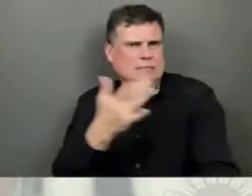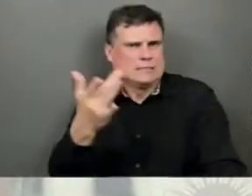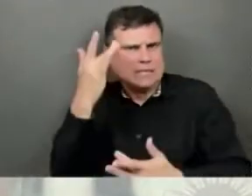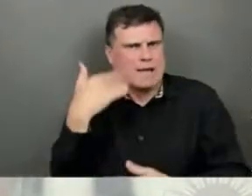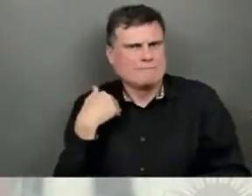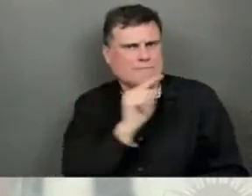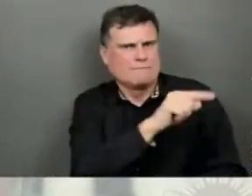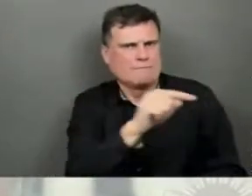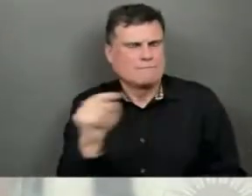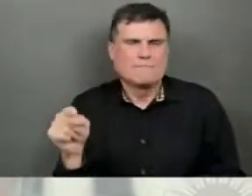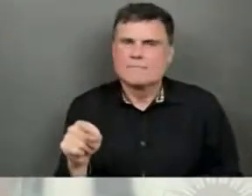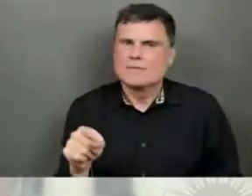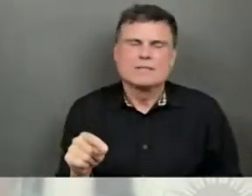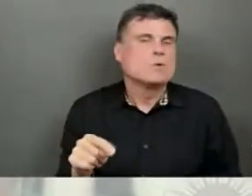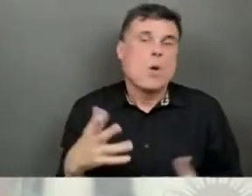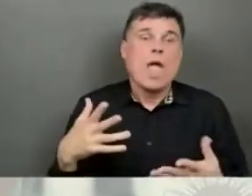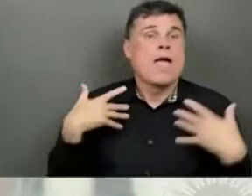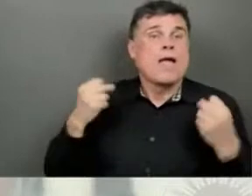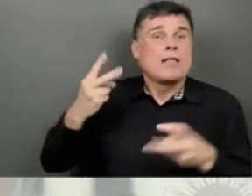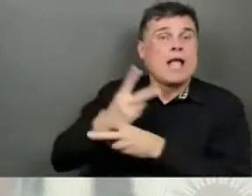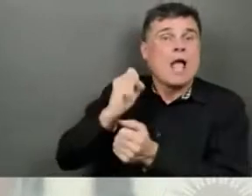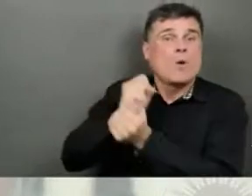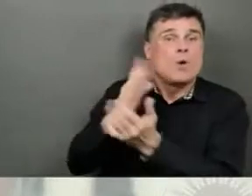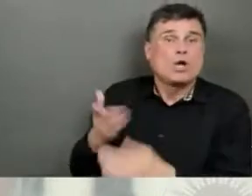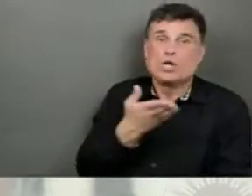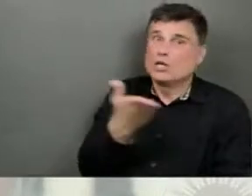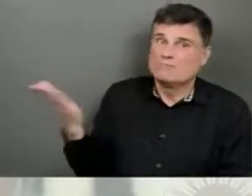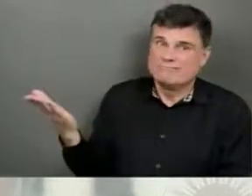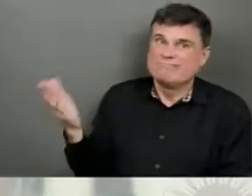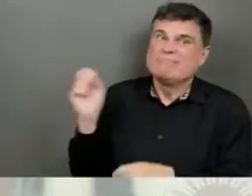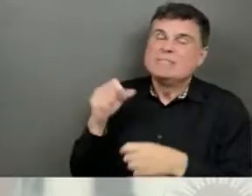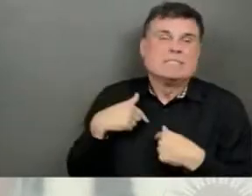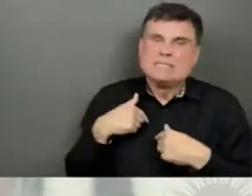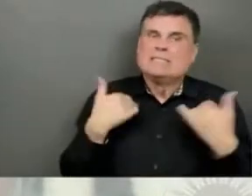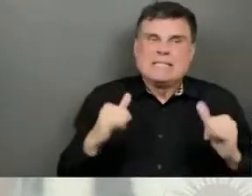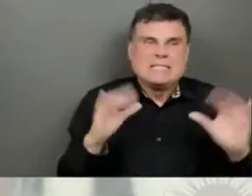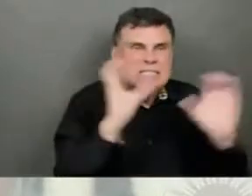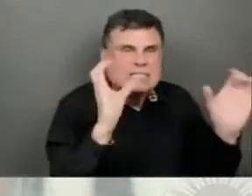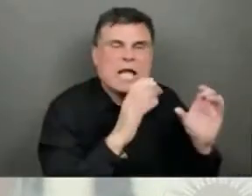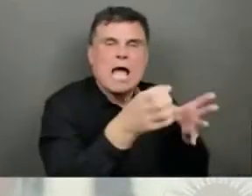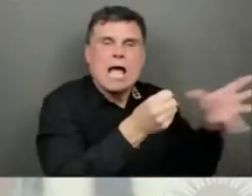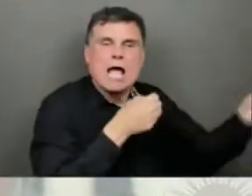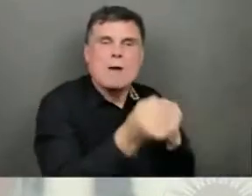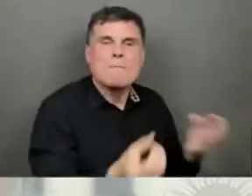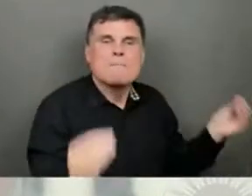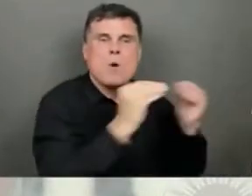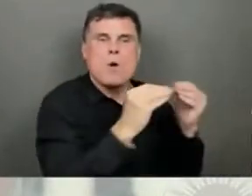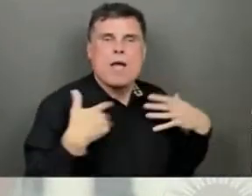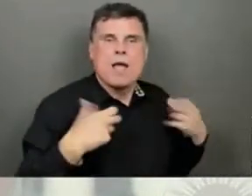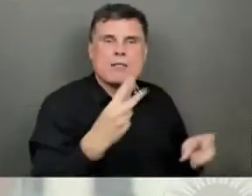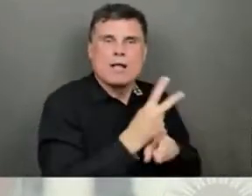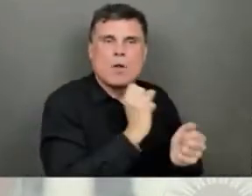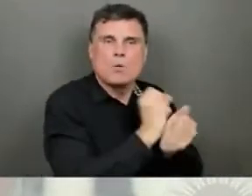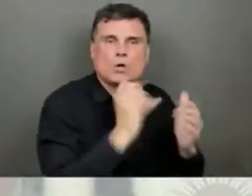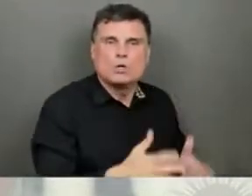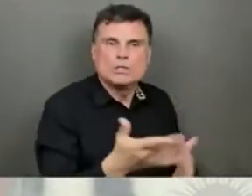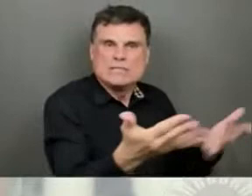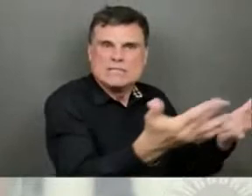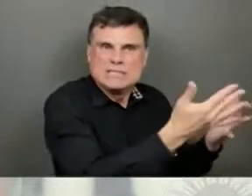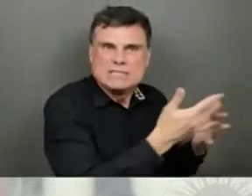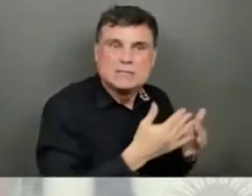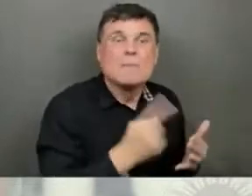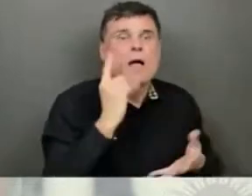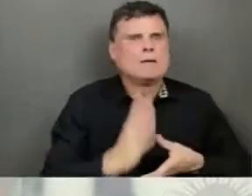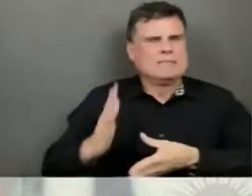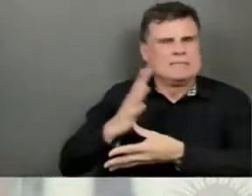results in primary care in the first month of what's happened as a result of the work we did with the doctors at BC on a new